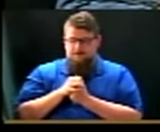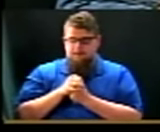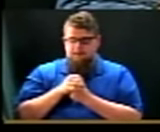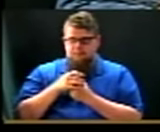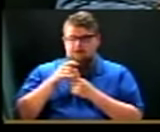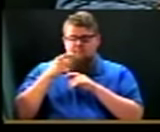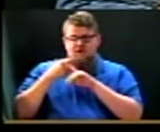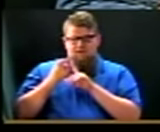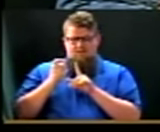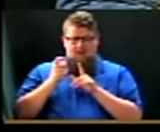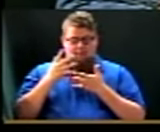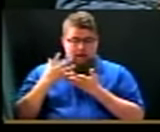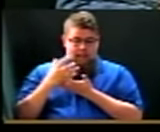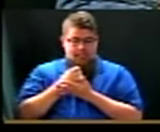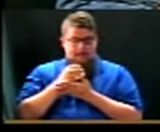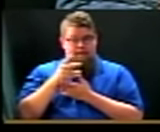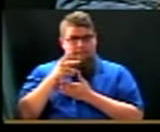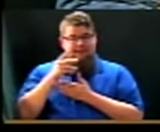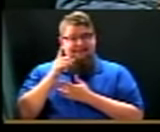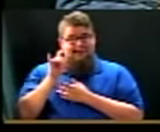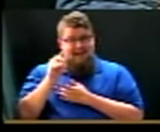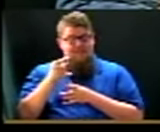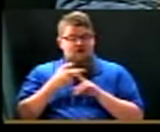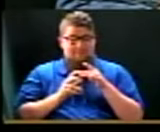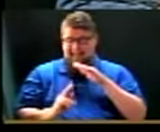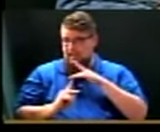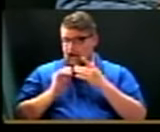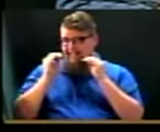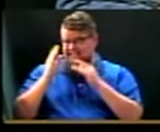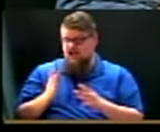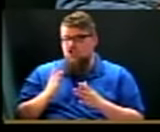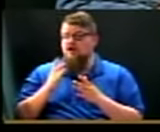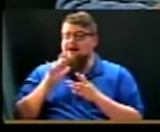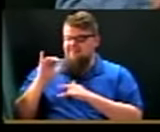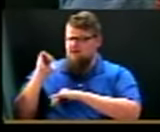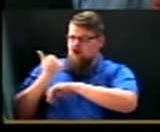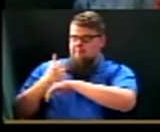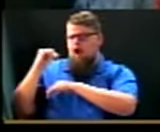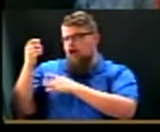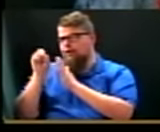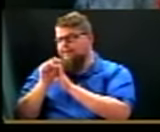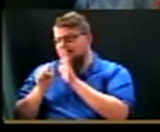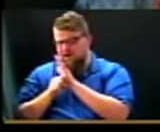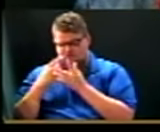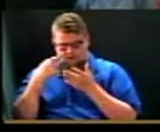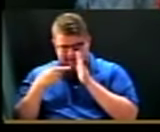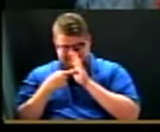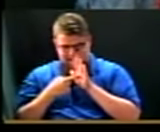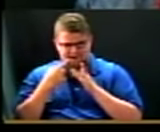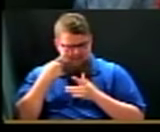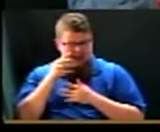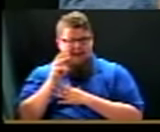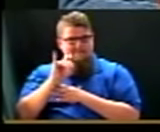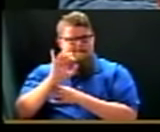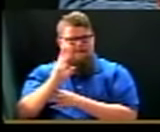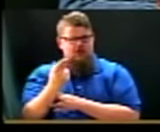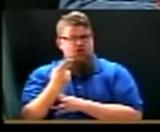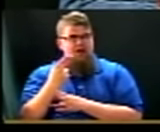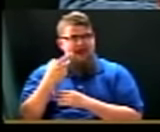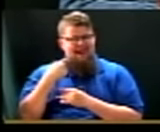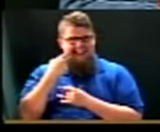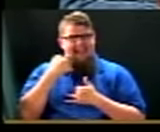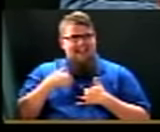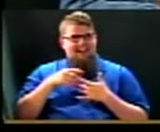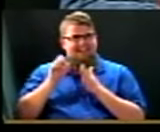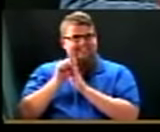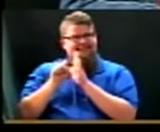from qualitative data from kindergarten teachers where this has been in place in other states, for example, there was a study in Michigan that